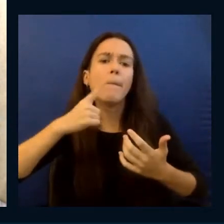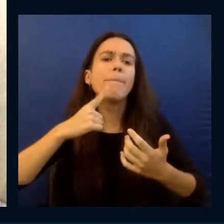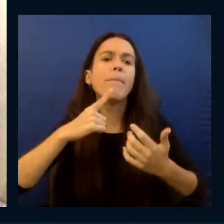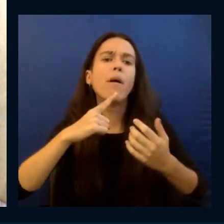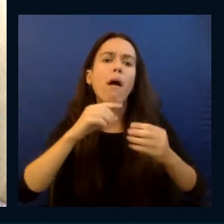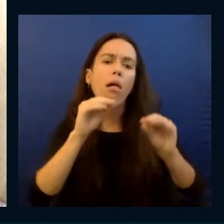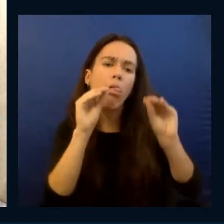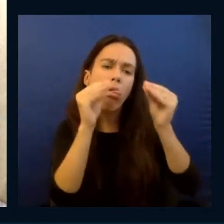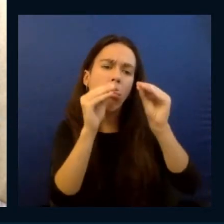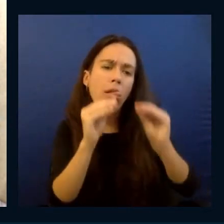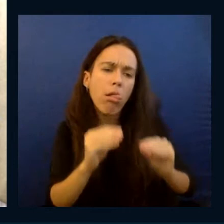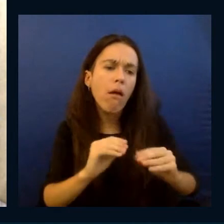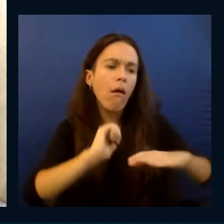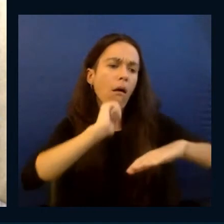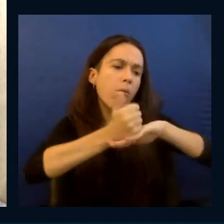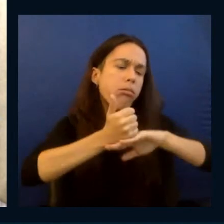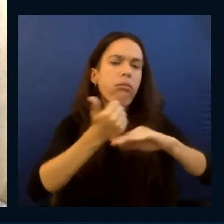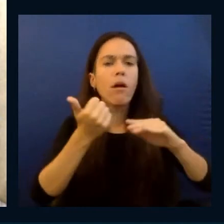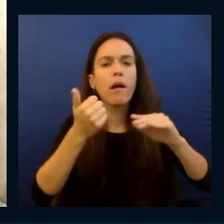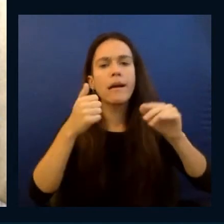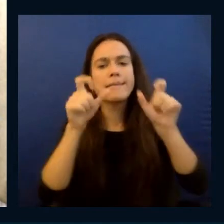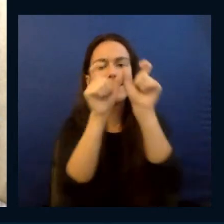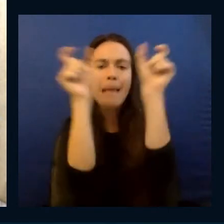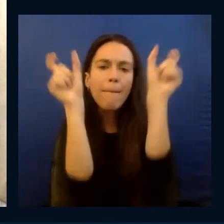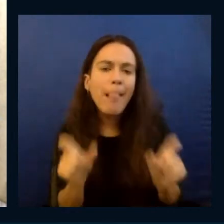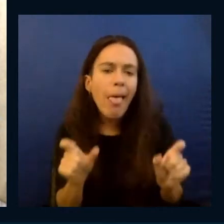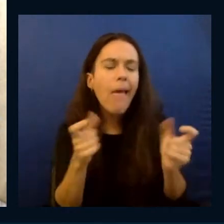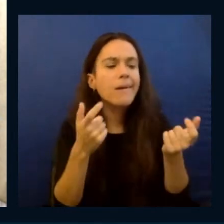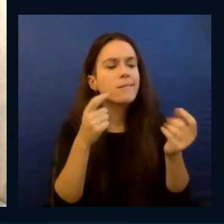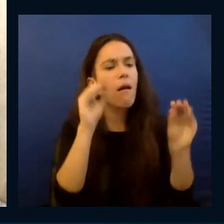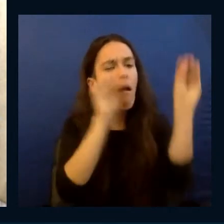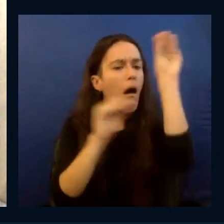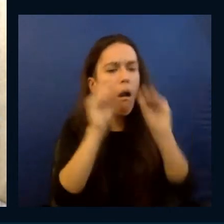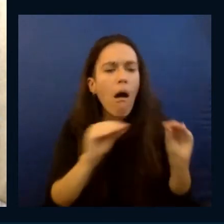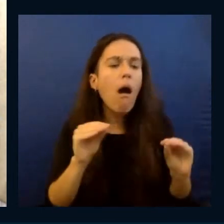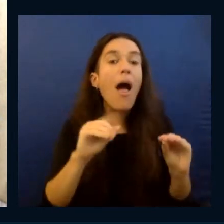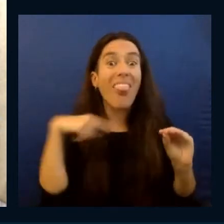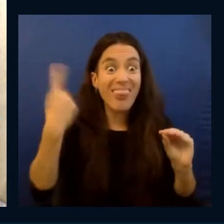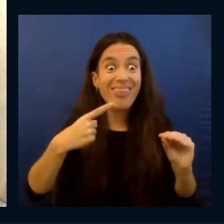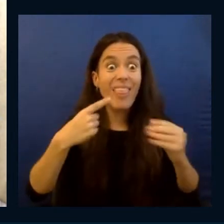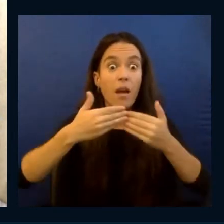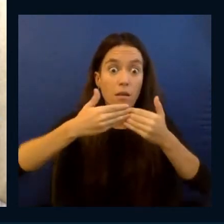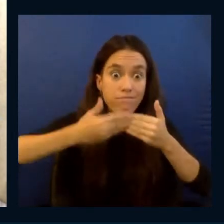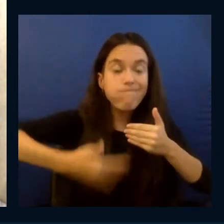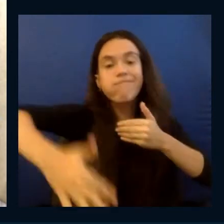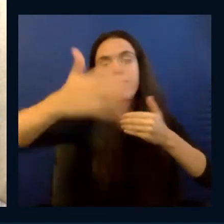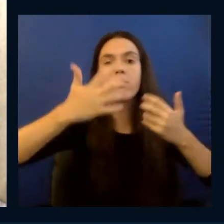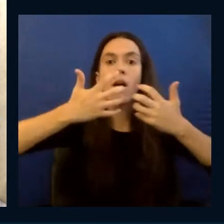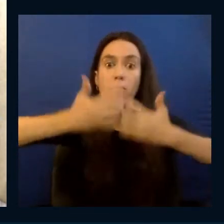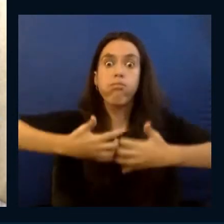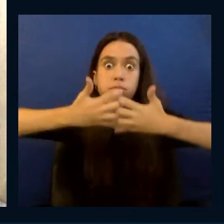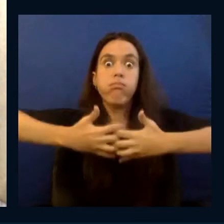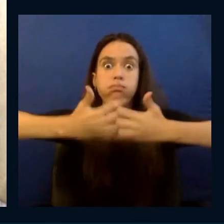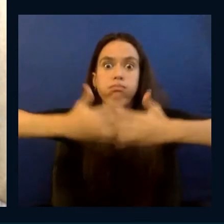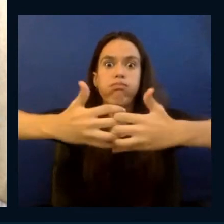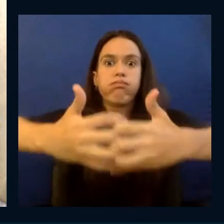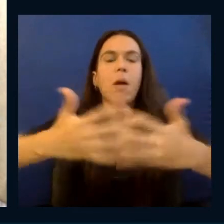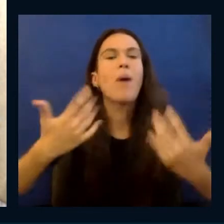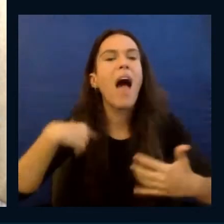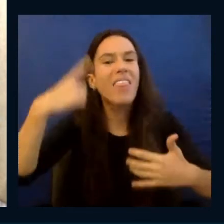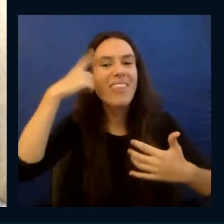you're using ARM templates, Terraform, Ansible, whatever you're using, it's going to probably be in a different language. Like, be patient, learn